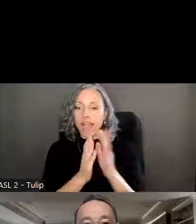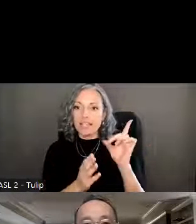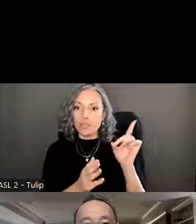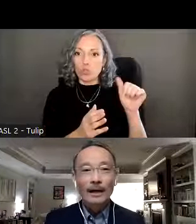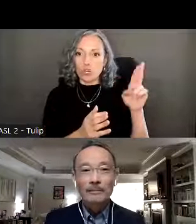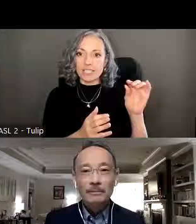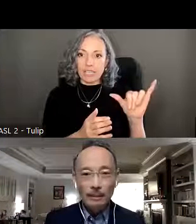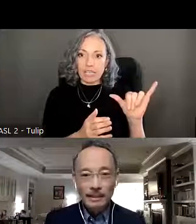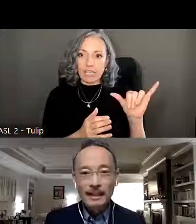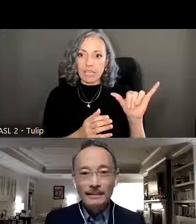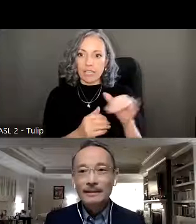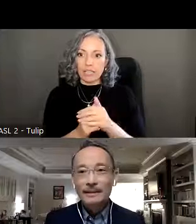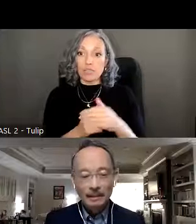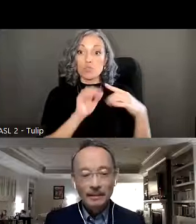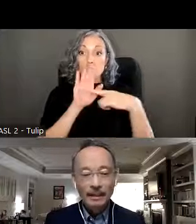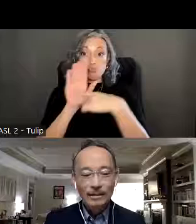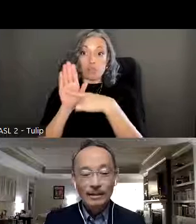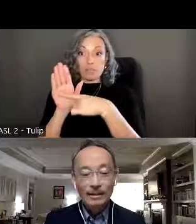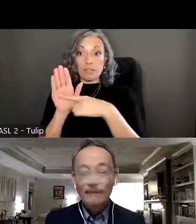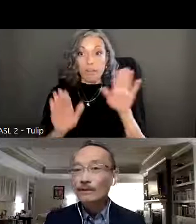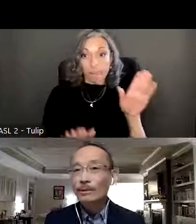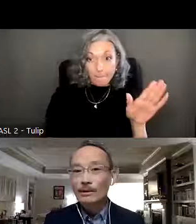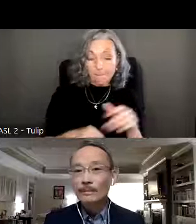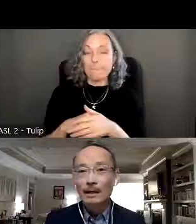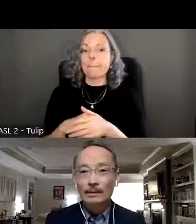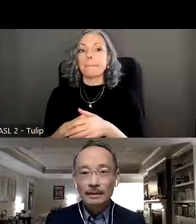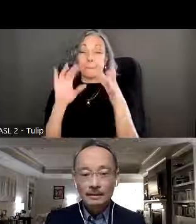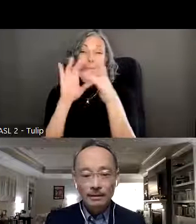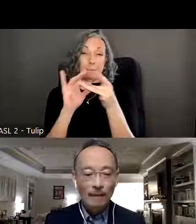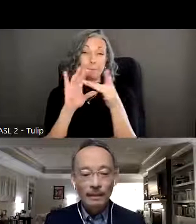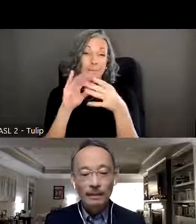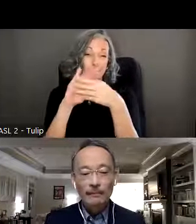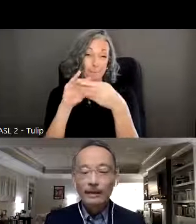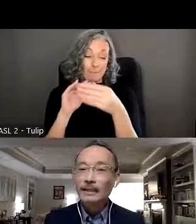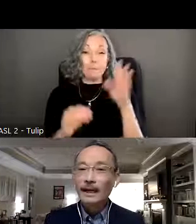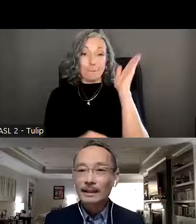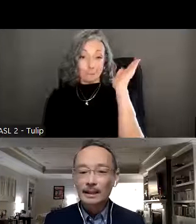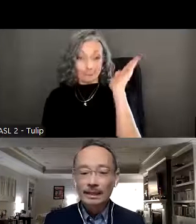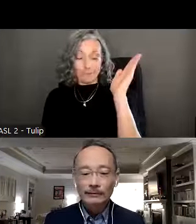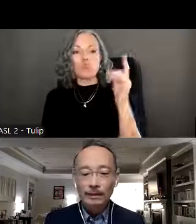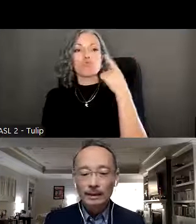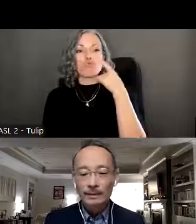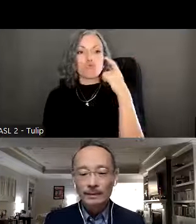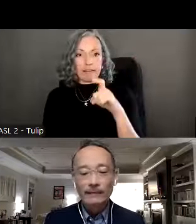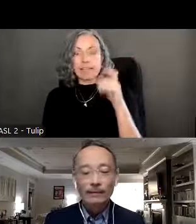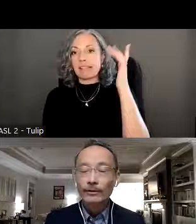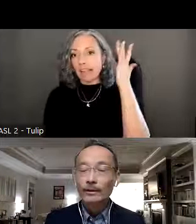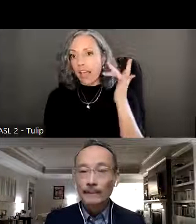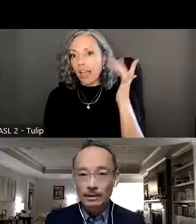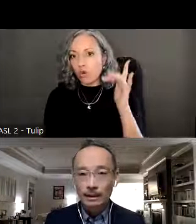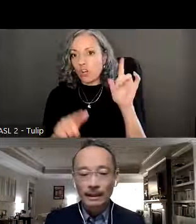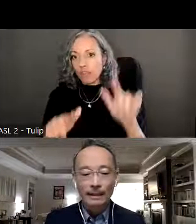to represent him and to say a few words about the topic on recognizing Californians living